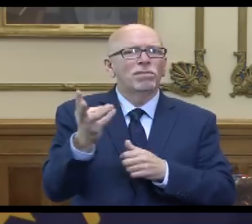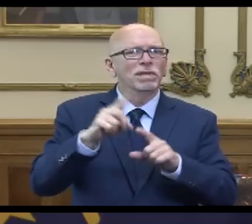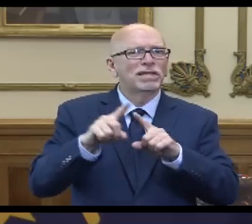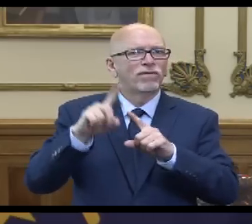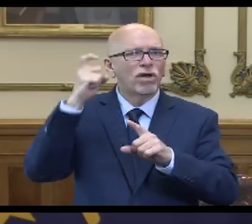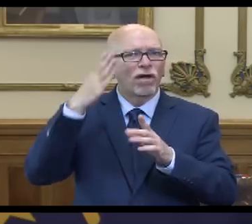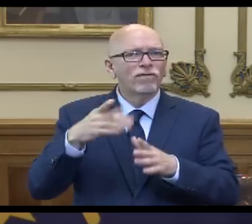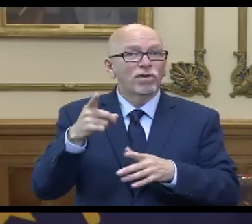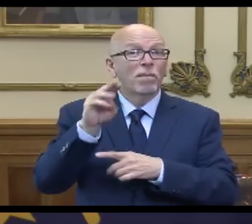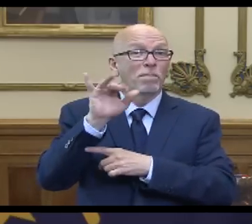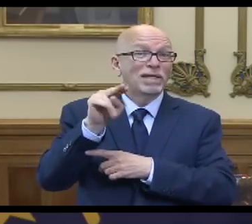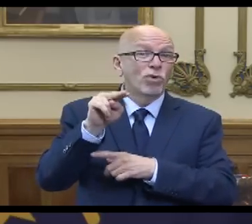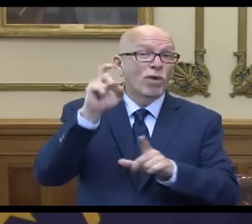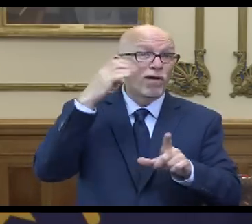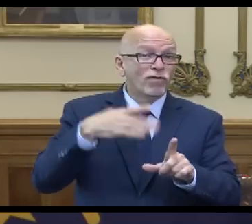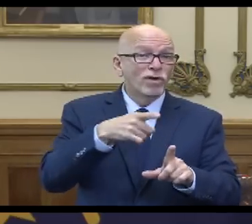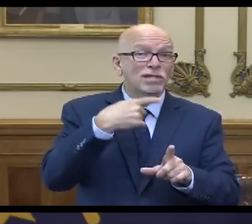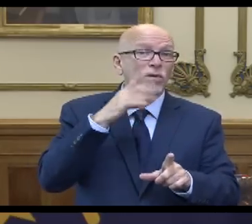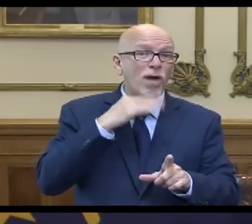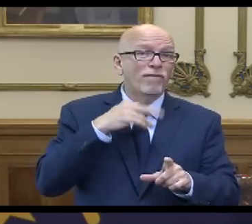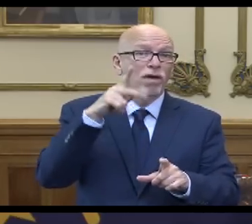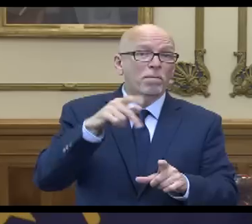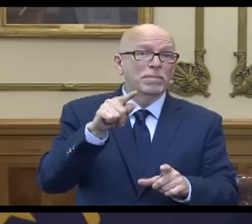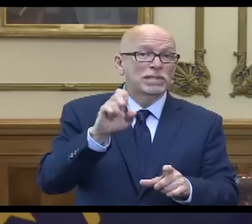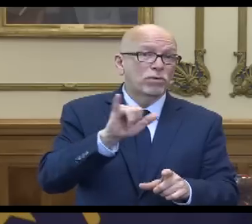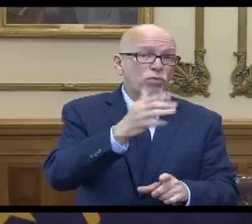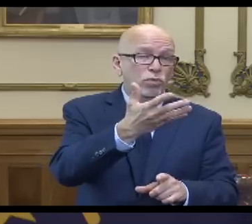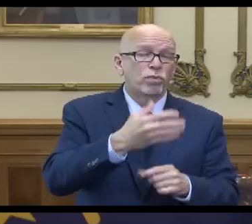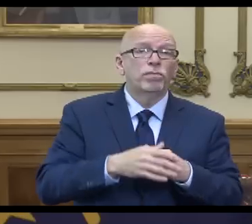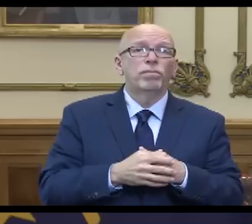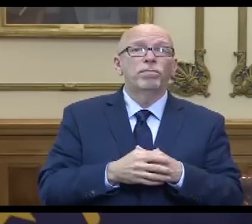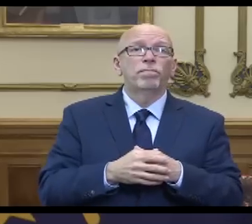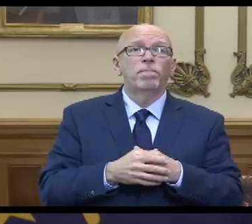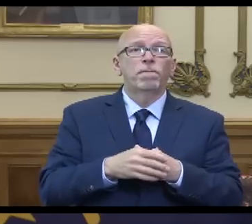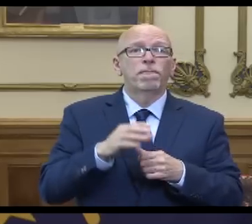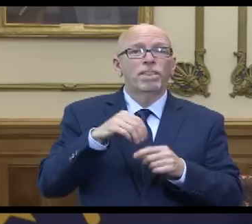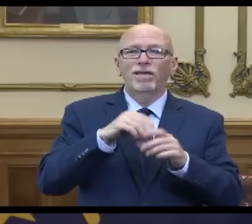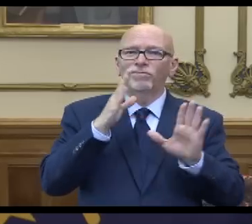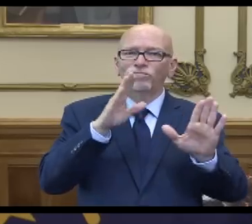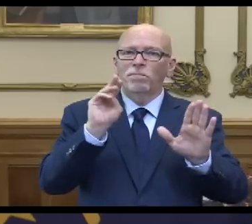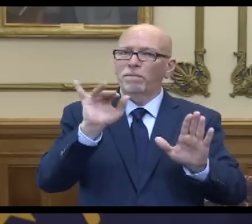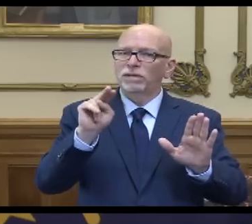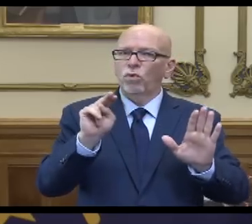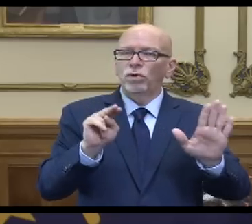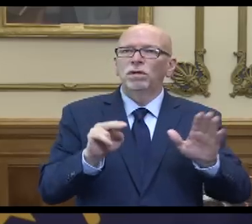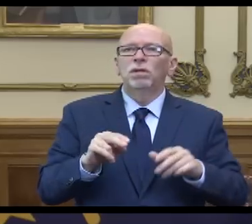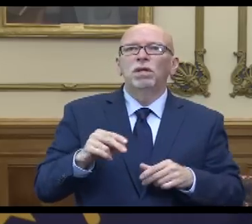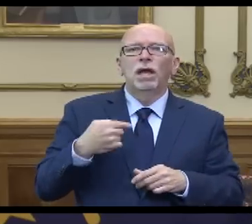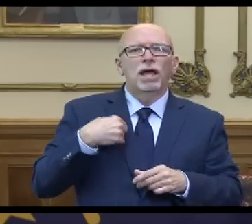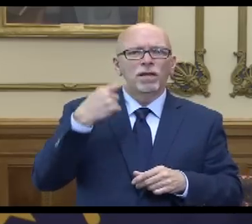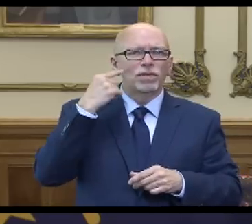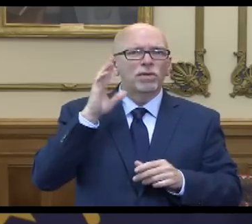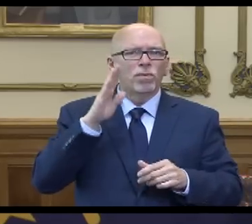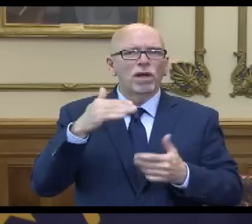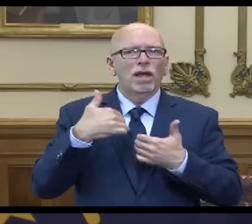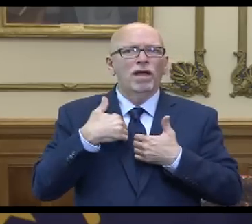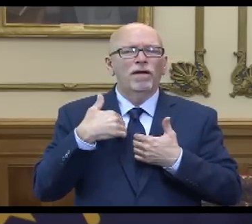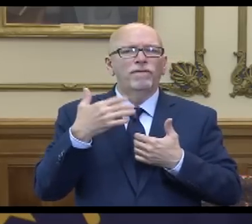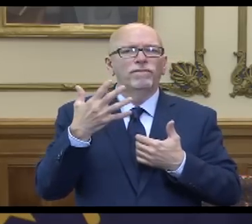governors. The governor of Minnesota said they would have an update in Minnesota. I think there are going to